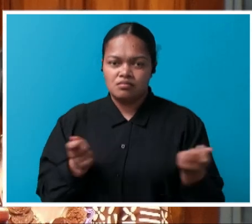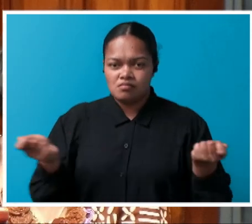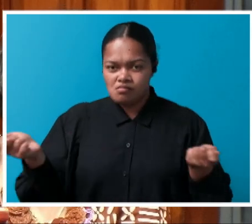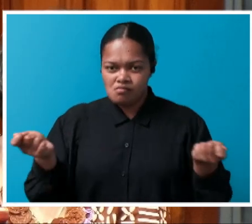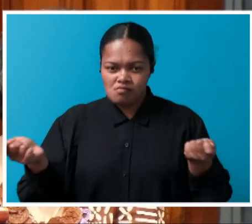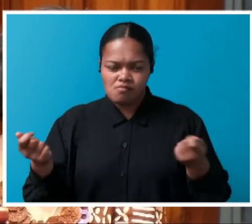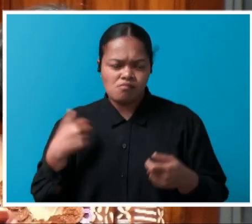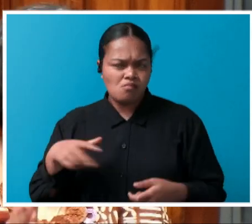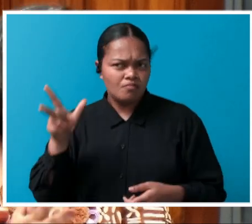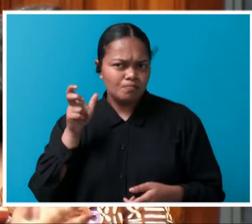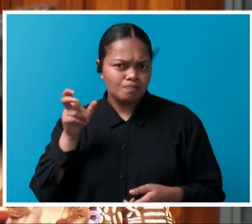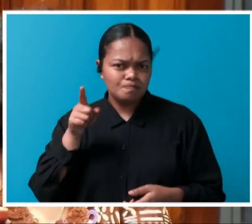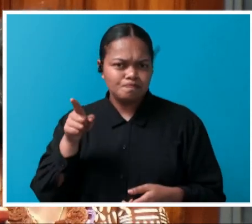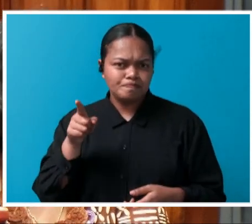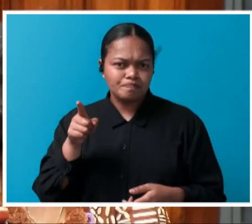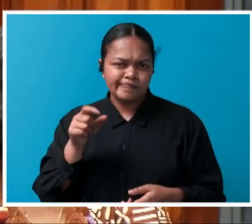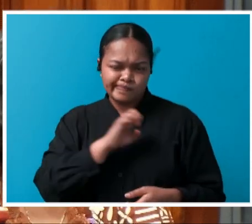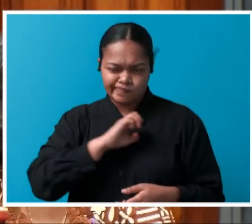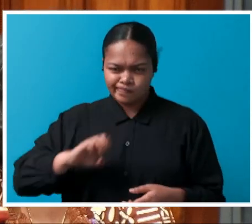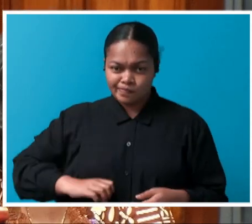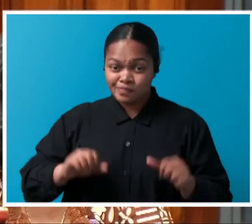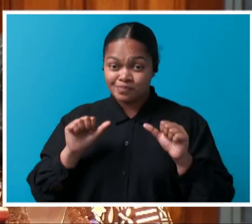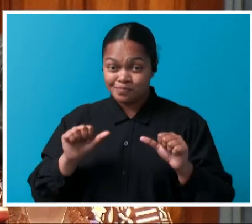His Excellency the President, I